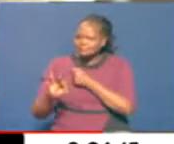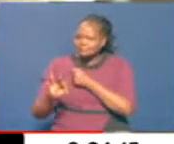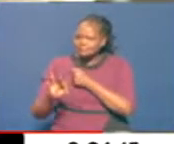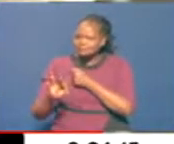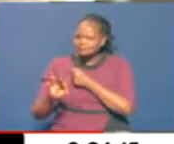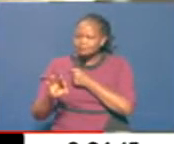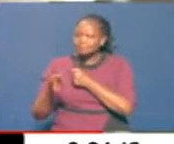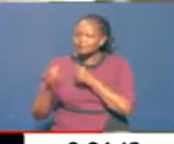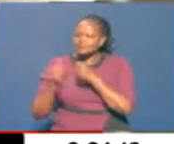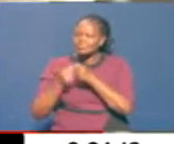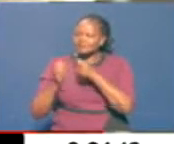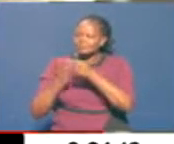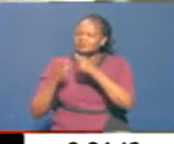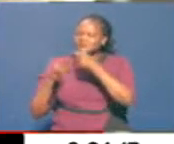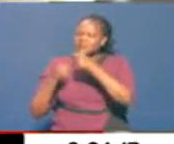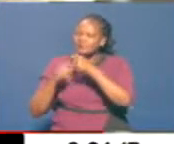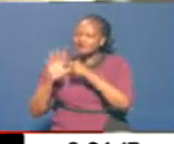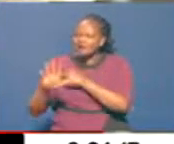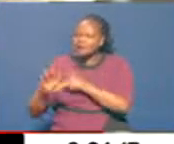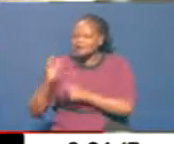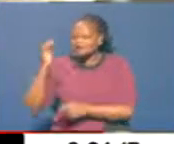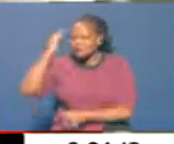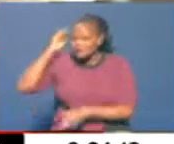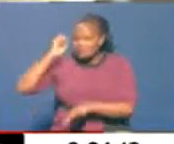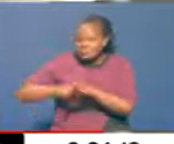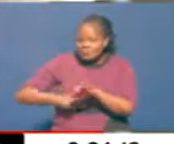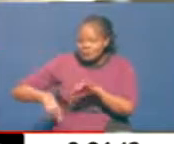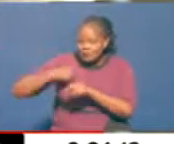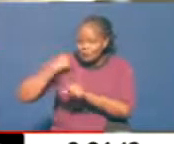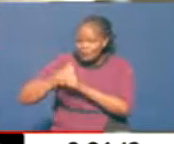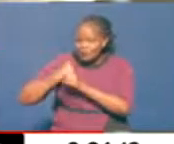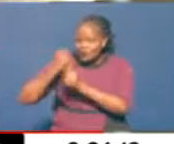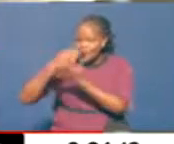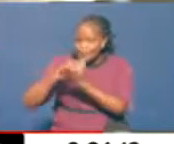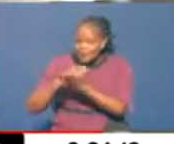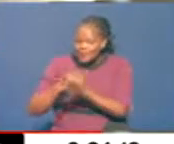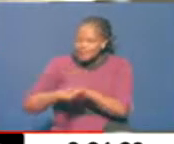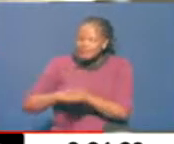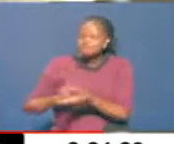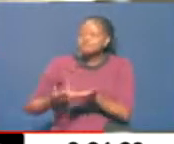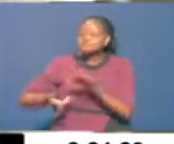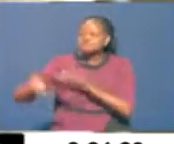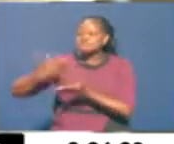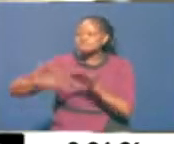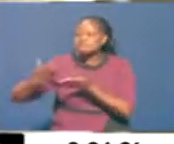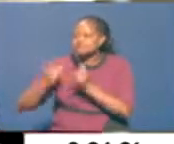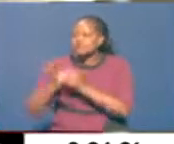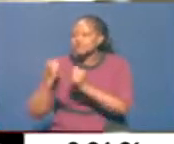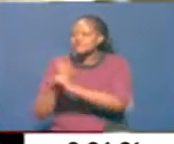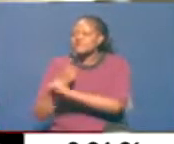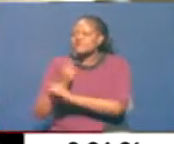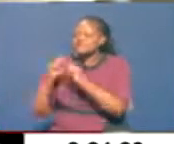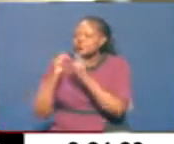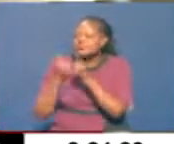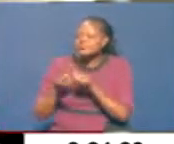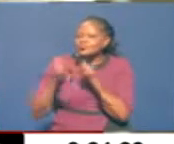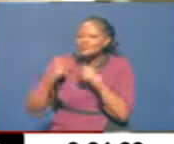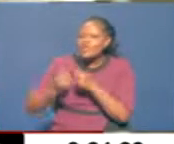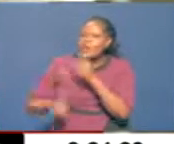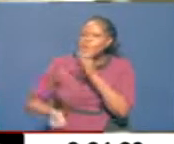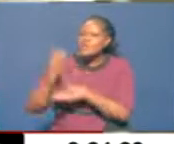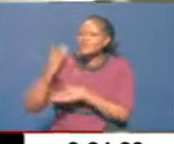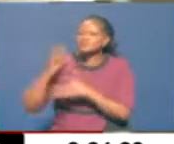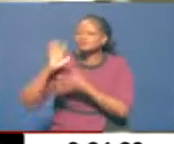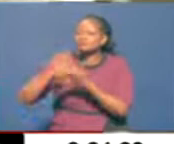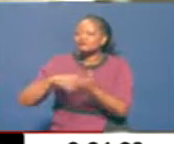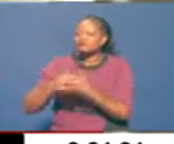1963, 1965, and I remember, when we were working on this program, when we were engaging with different teams to try and set up a structure of how